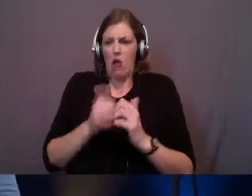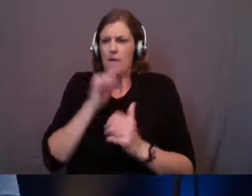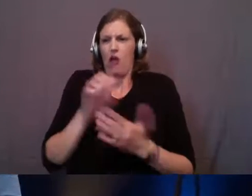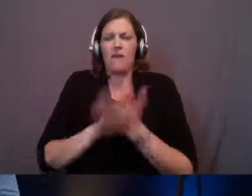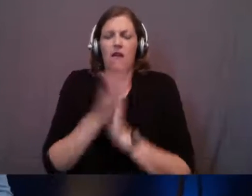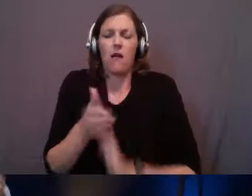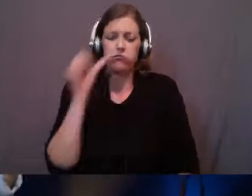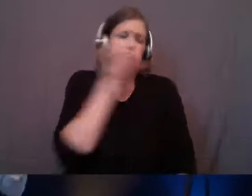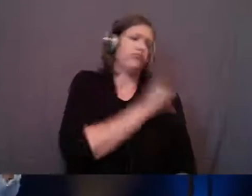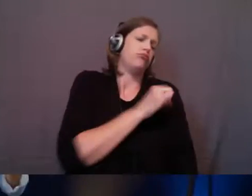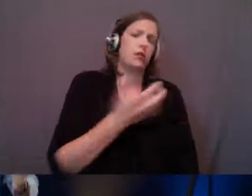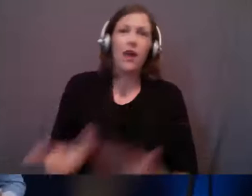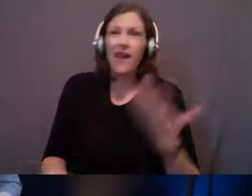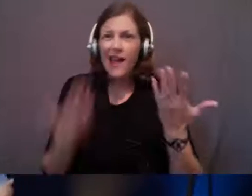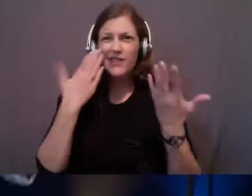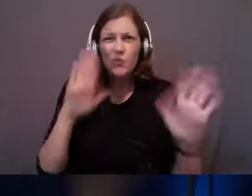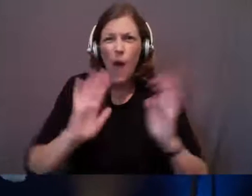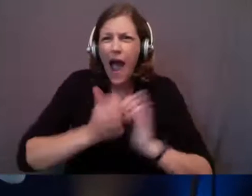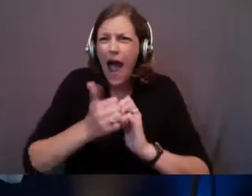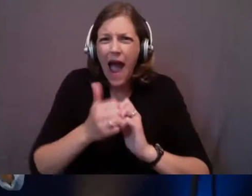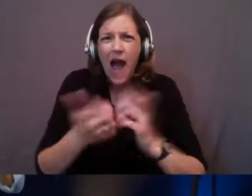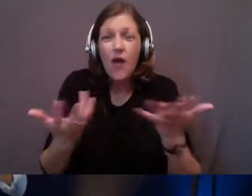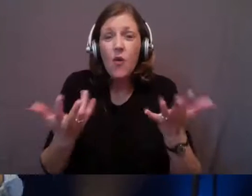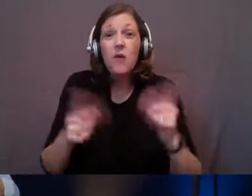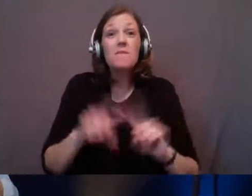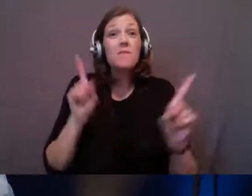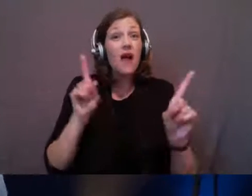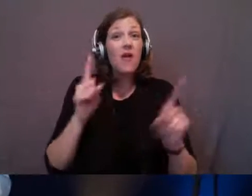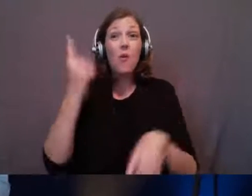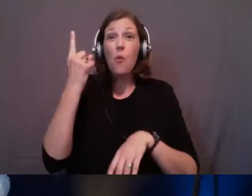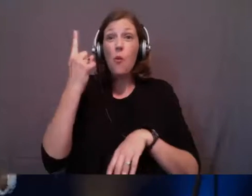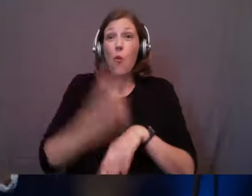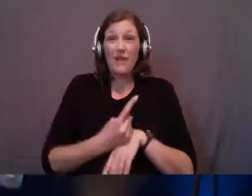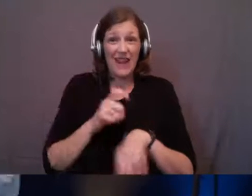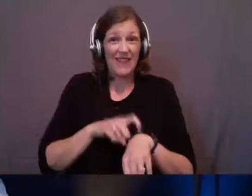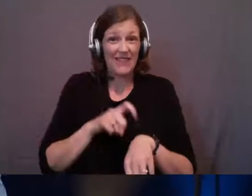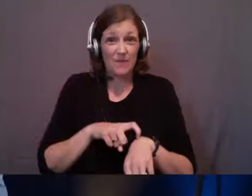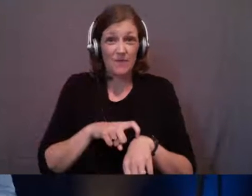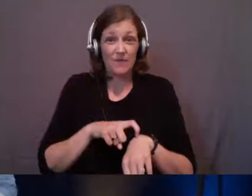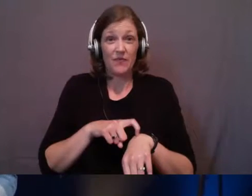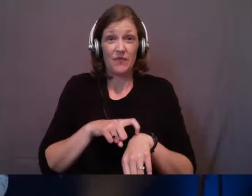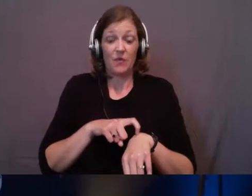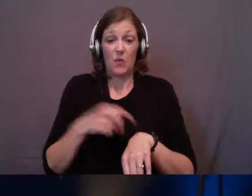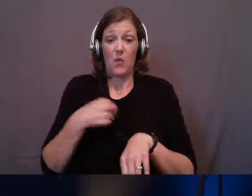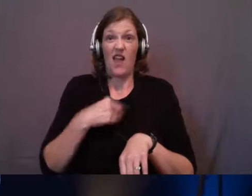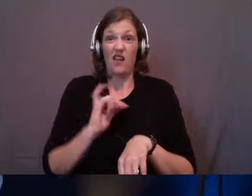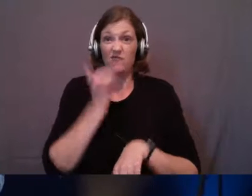not going to sleep around anymore? I didn't know how I would do it, but I took it one day at a time. And when I did mess up,